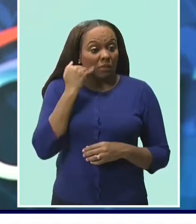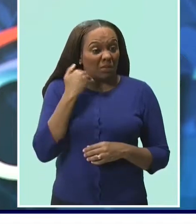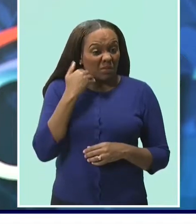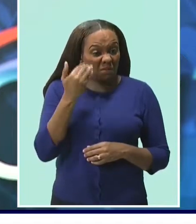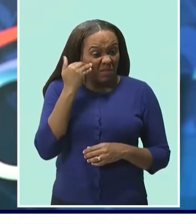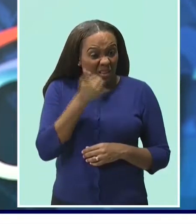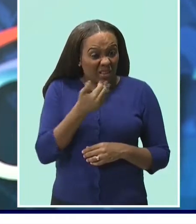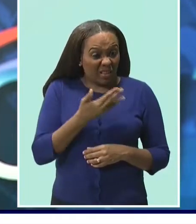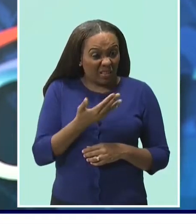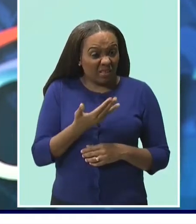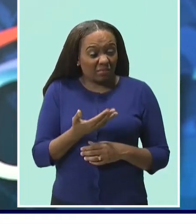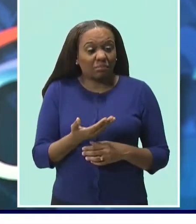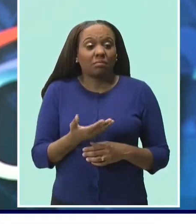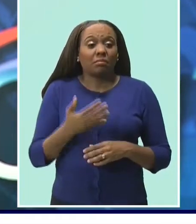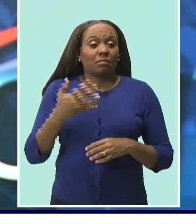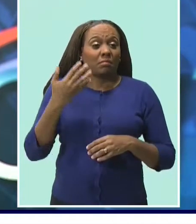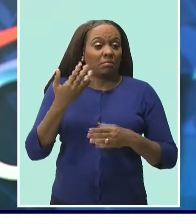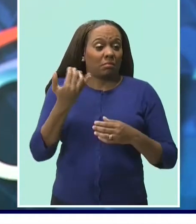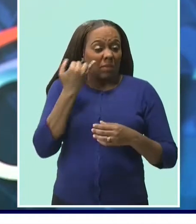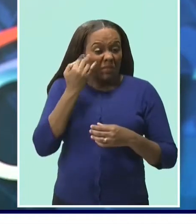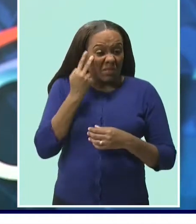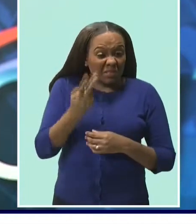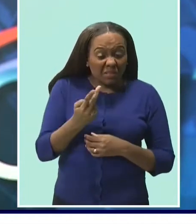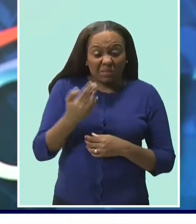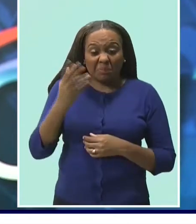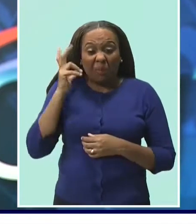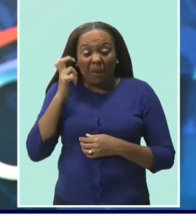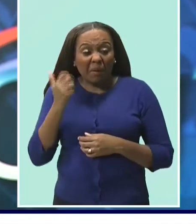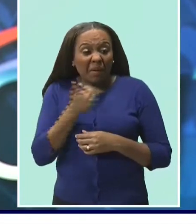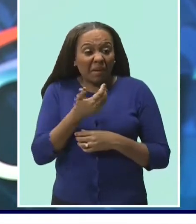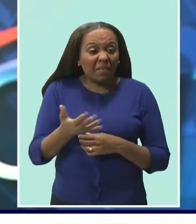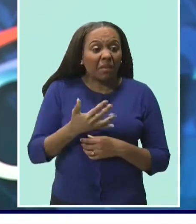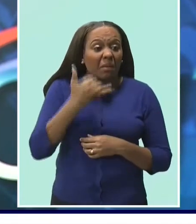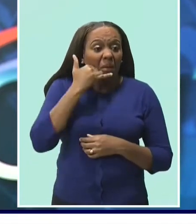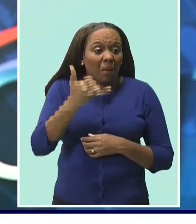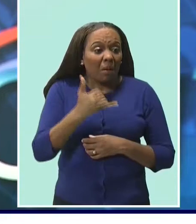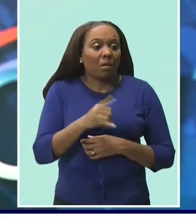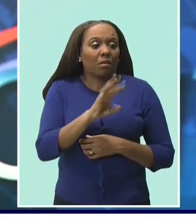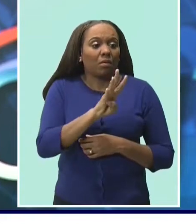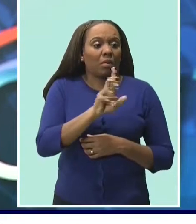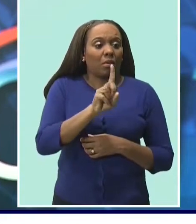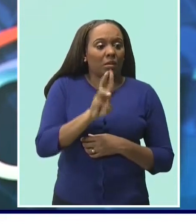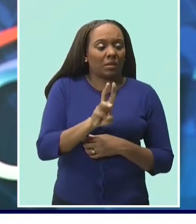occurred around 11:45, to call the District C Police Station at